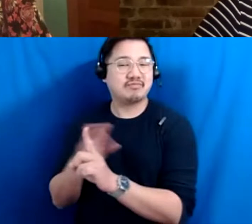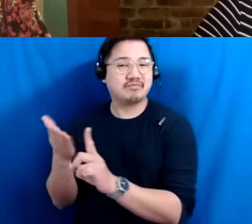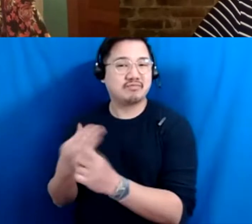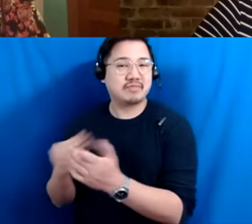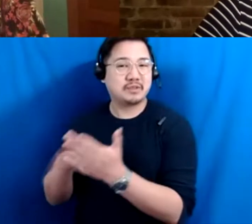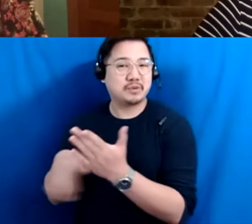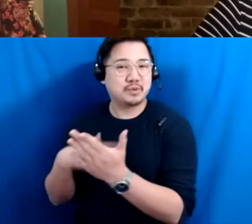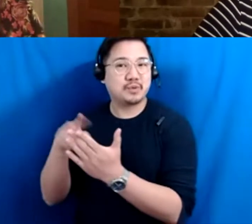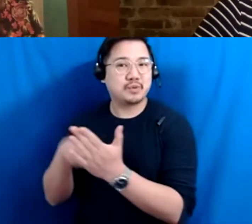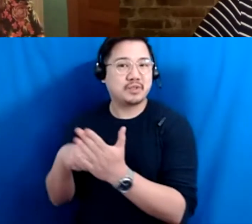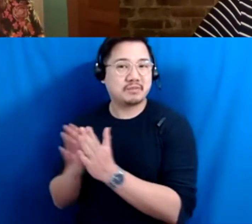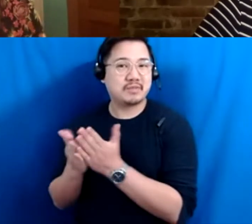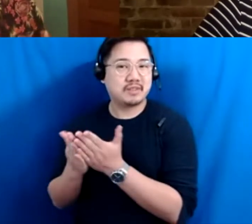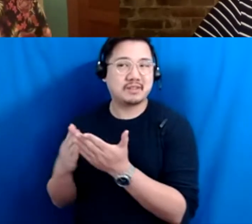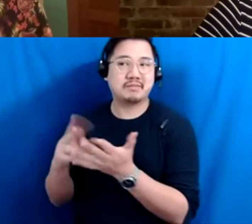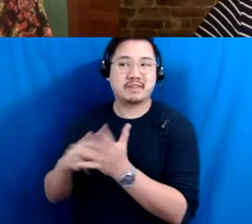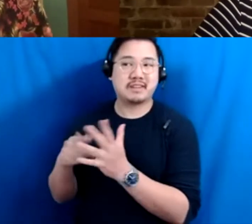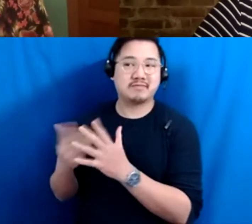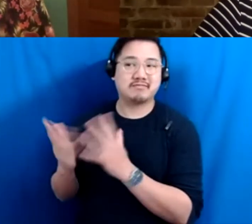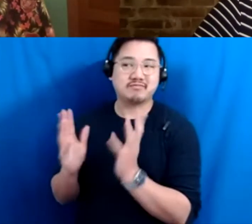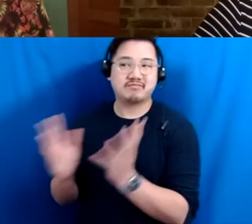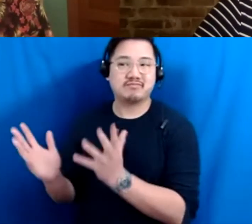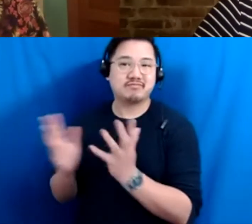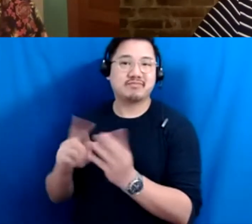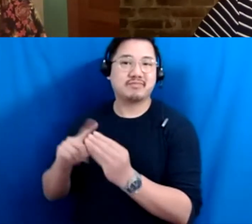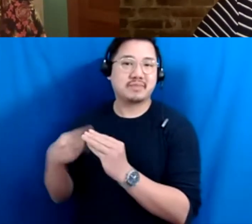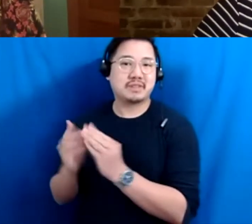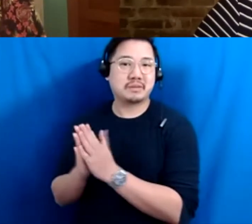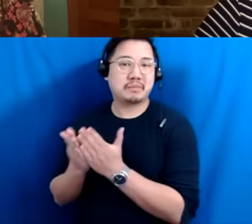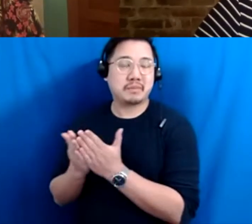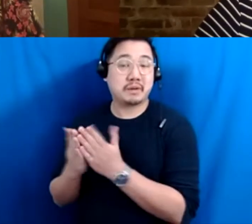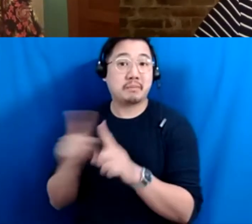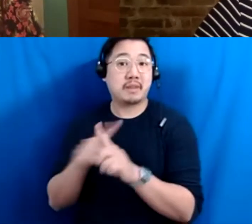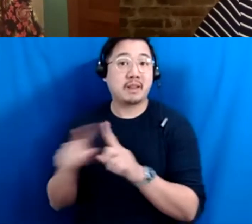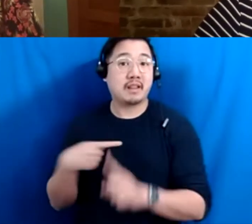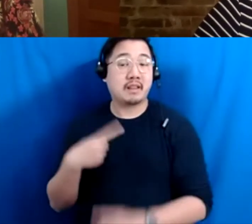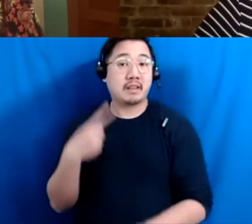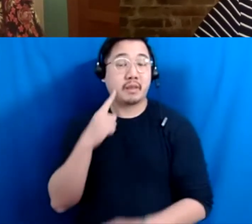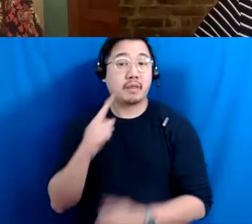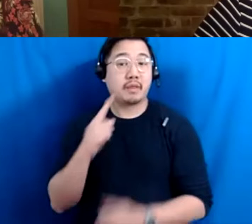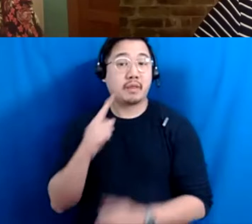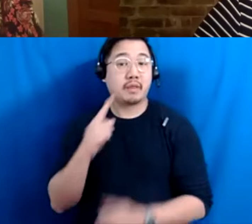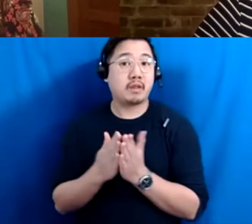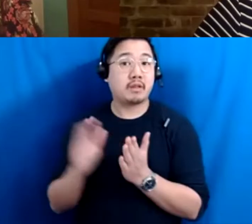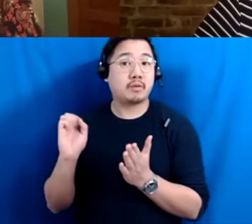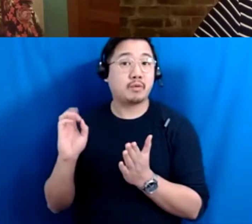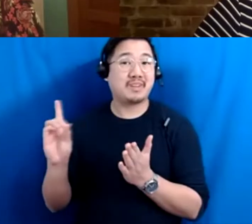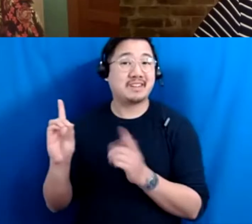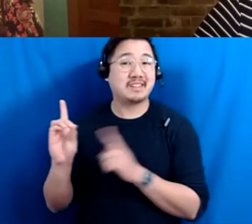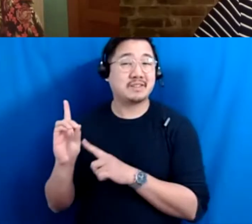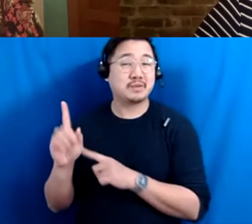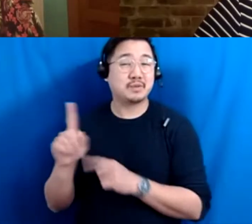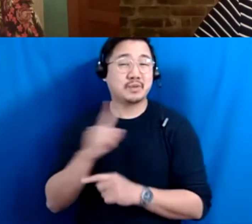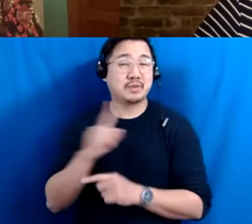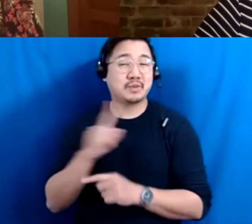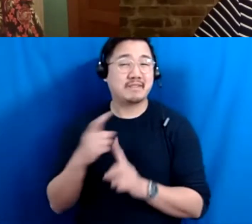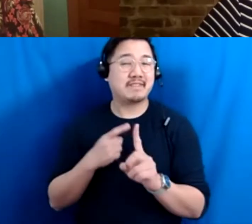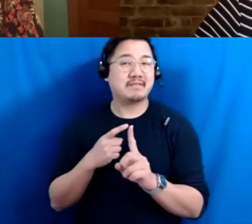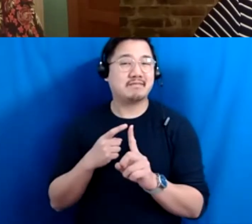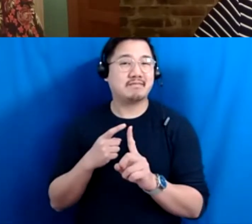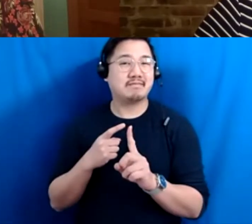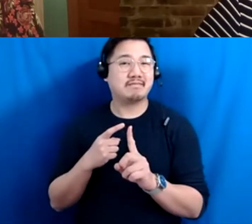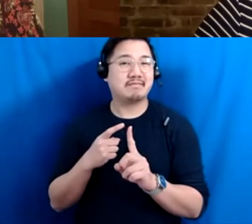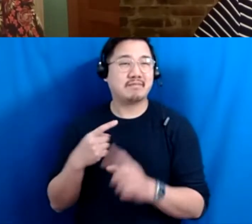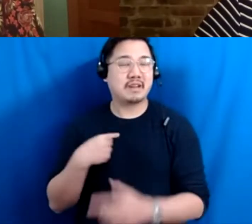And but I think the real seed of the book came in my sudden realization